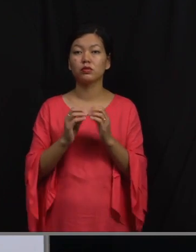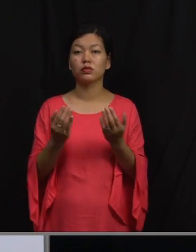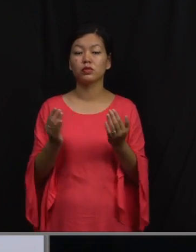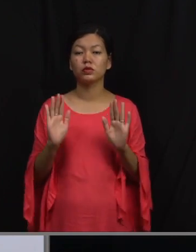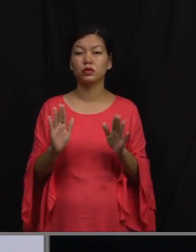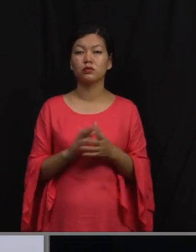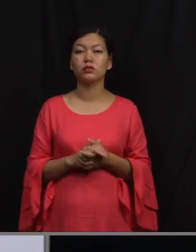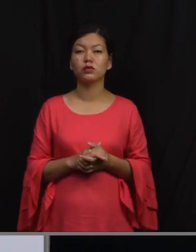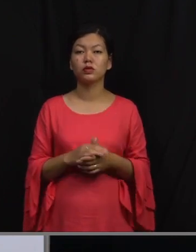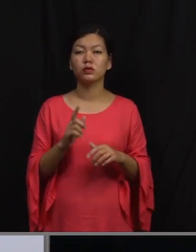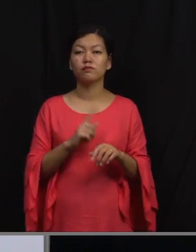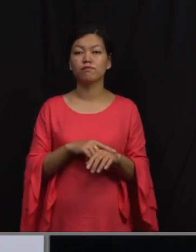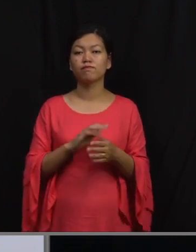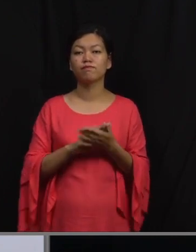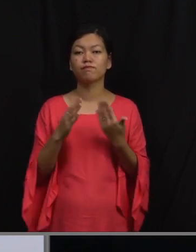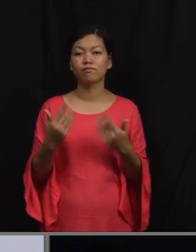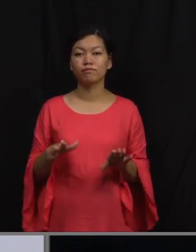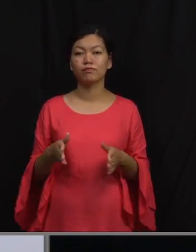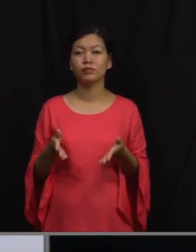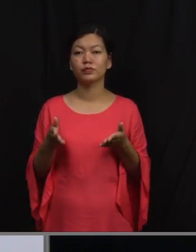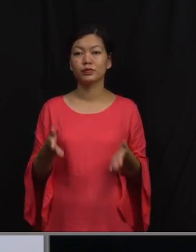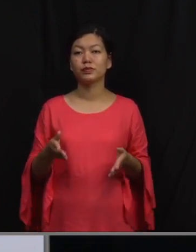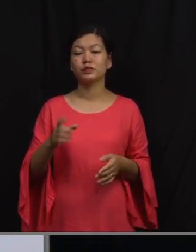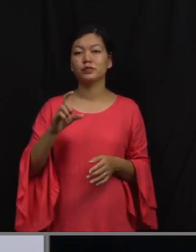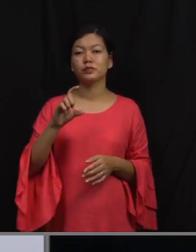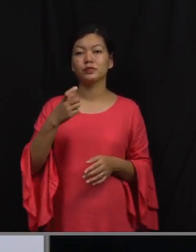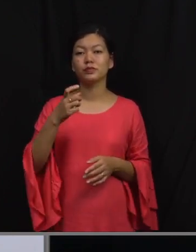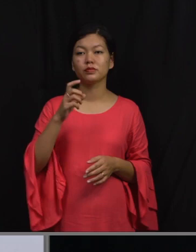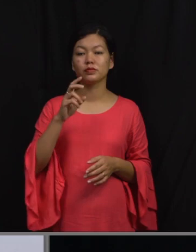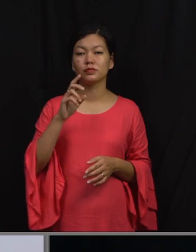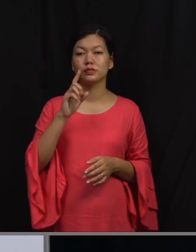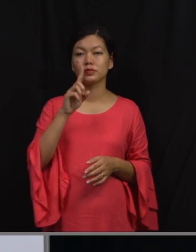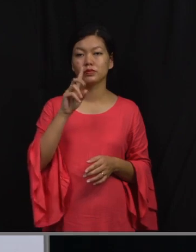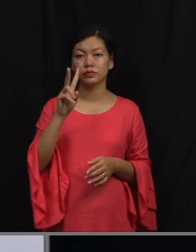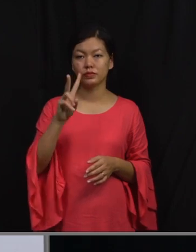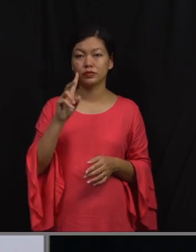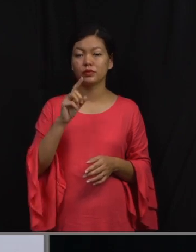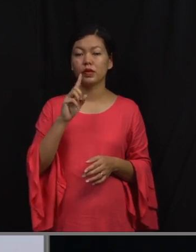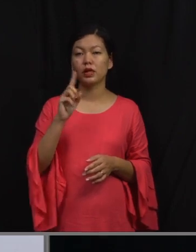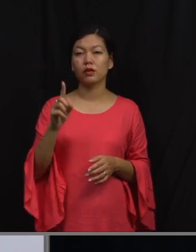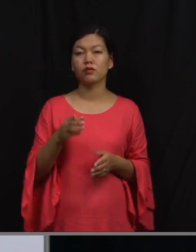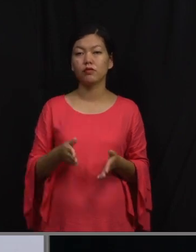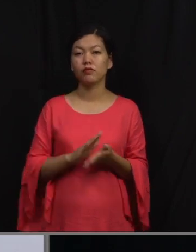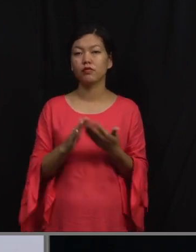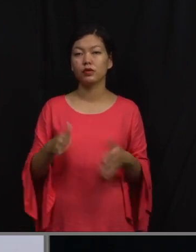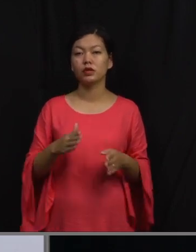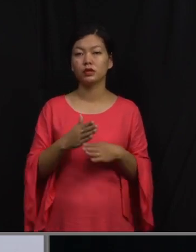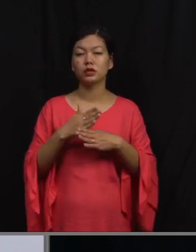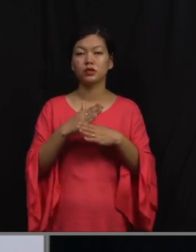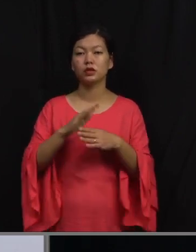so we're running out of time, dear students. So this is about the second class, and we'll discuss more details in our next class. Thank you.